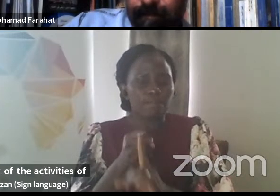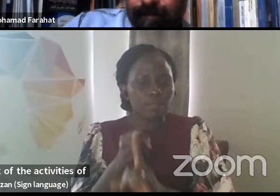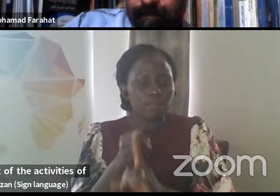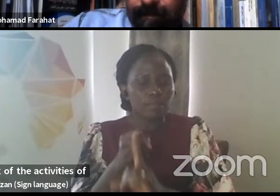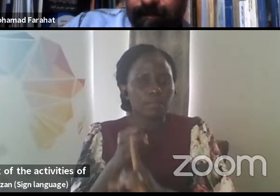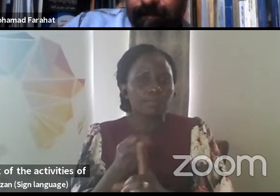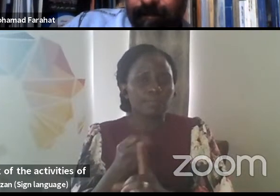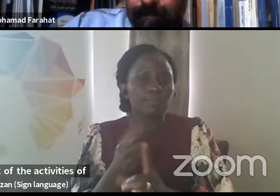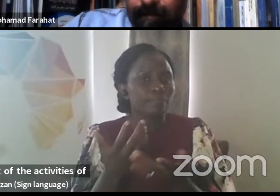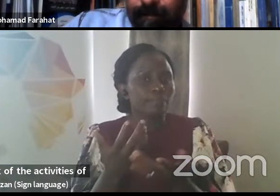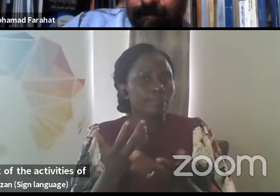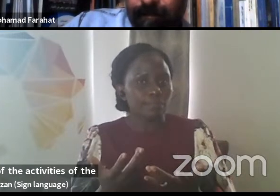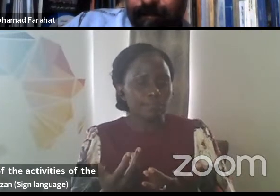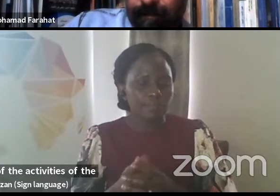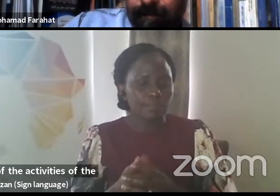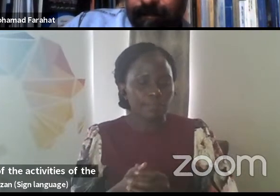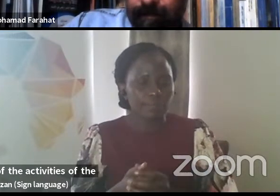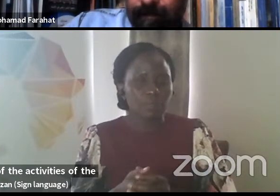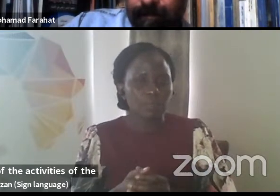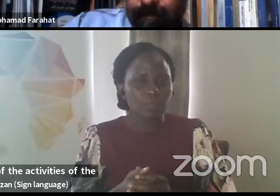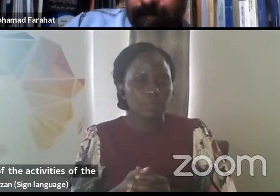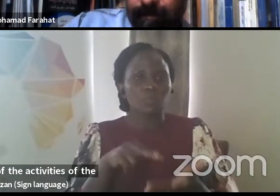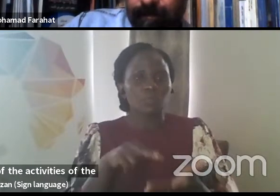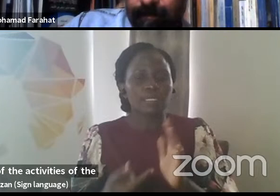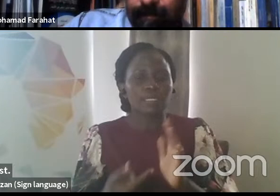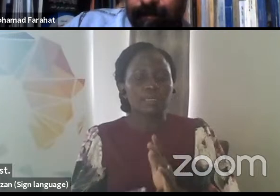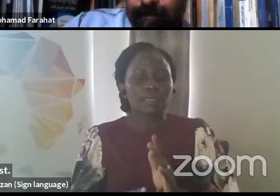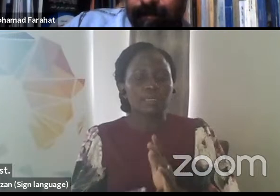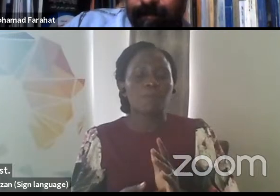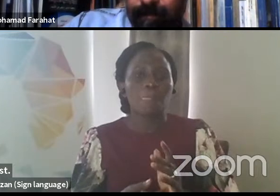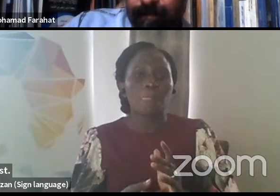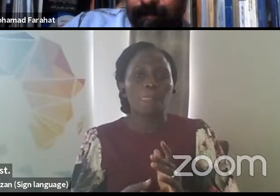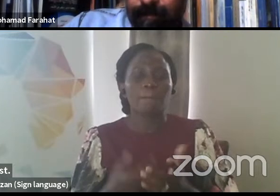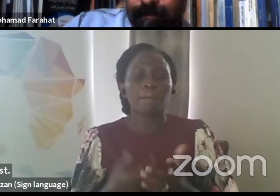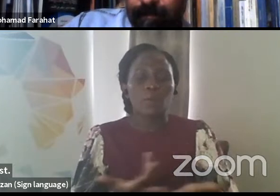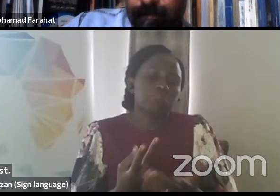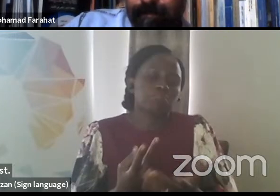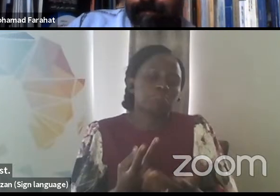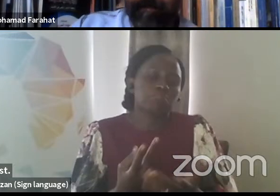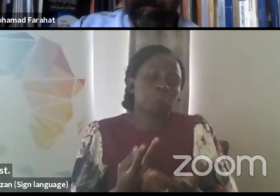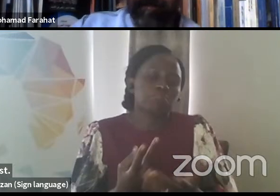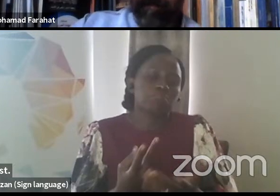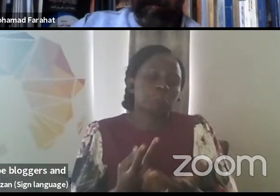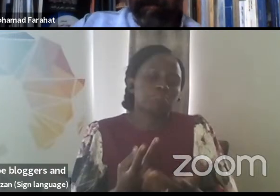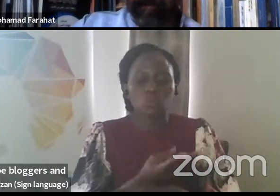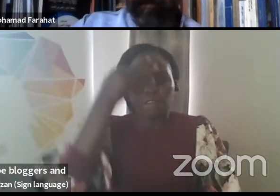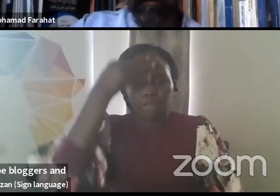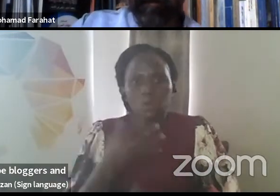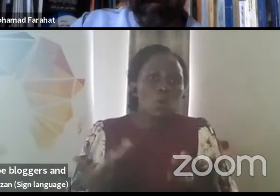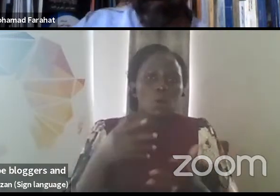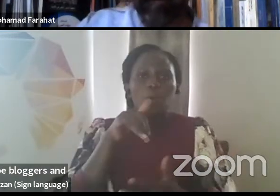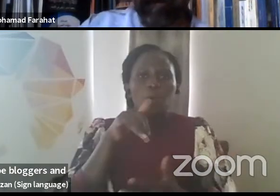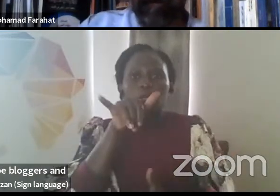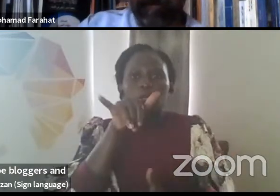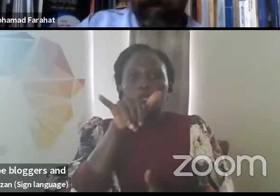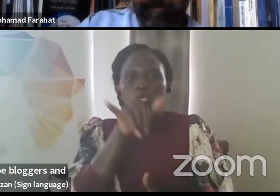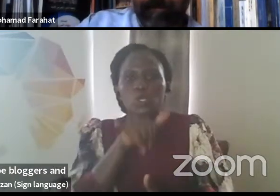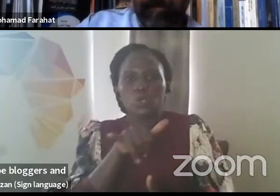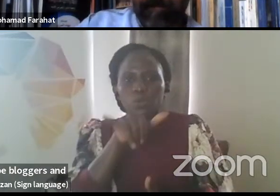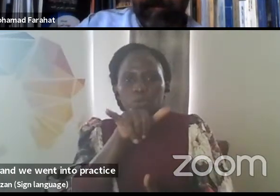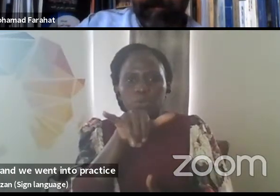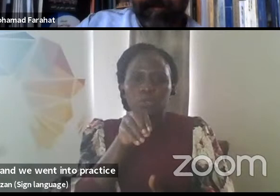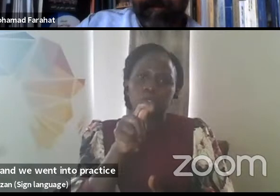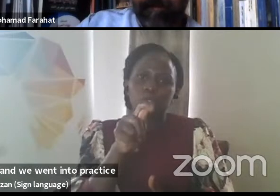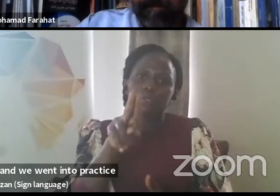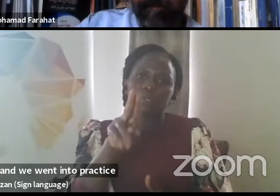journalists, Facebook or YouTube bloggers, and we end up at some point